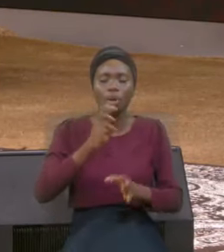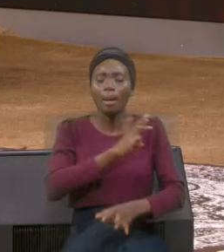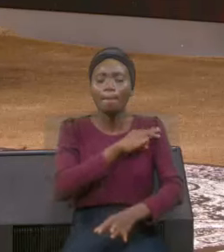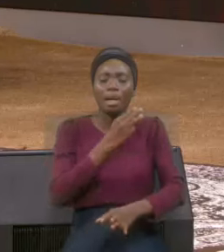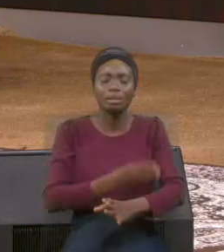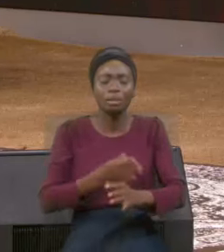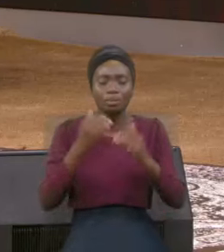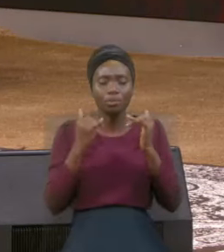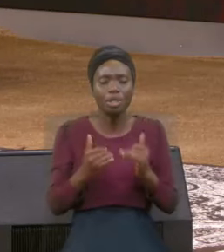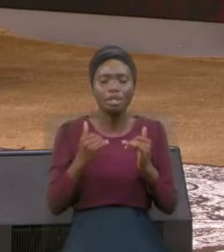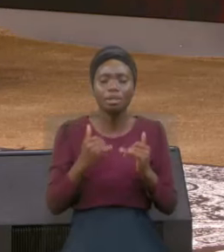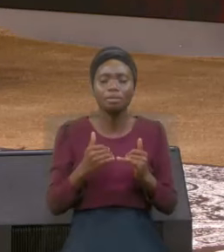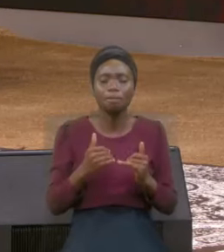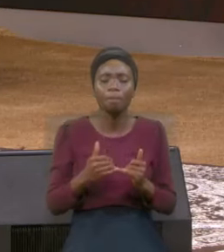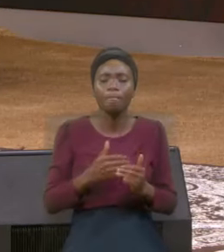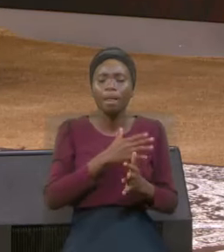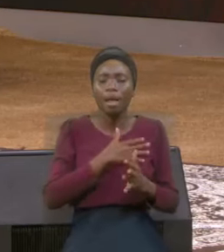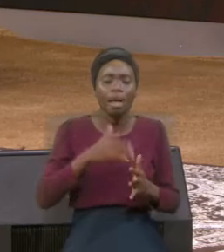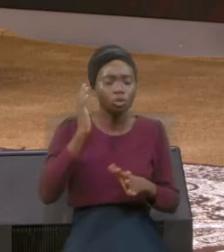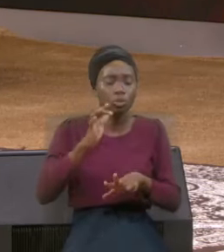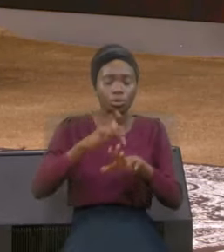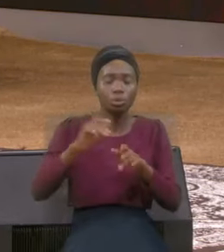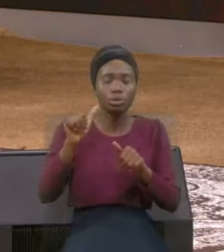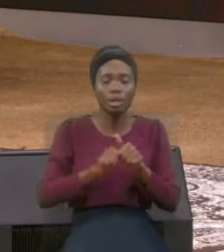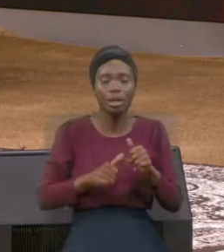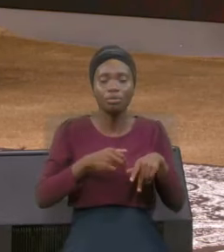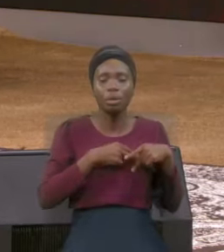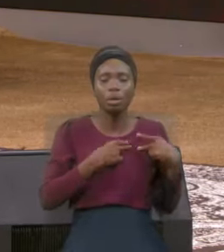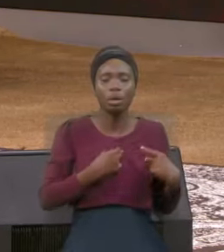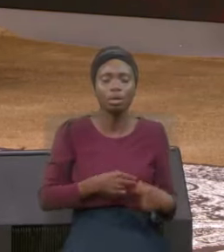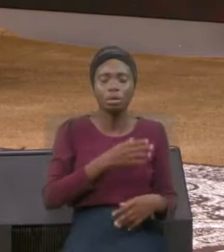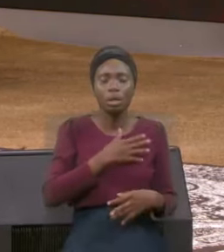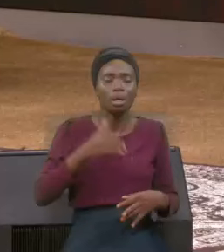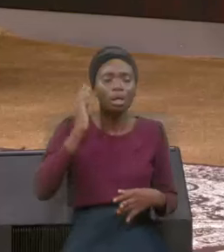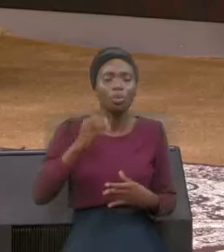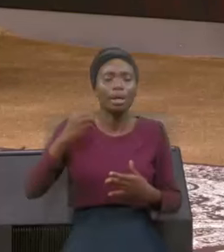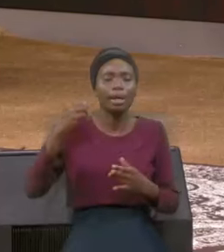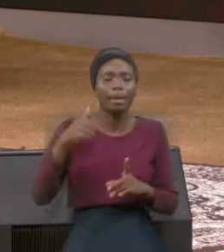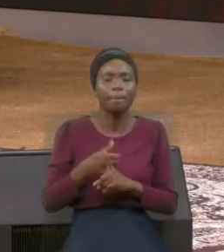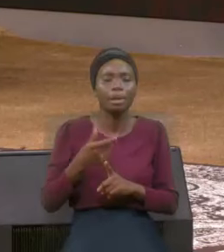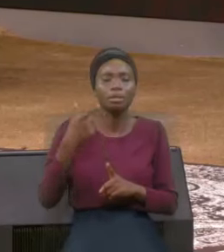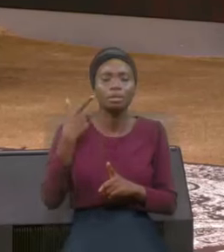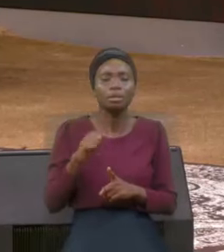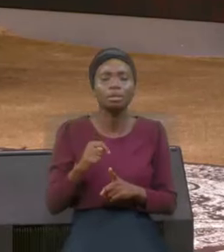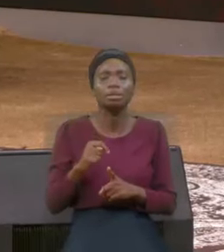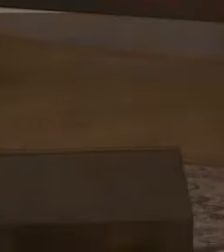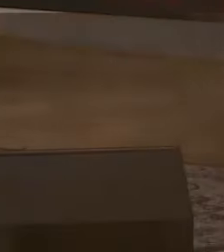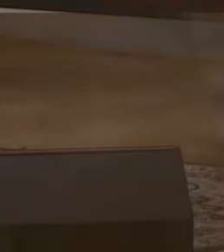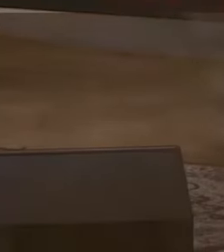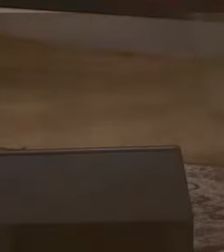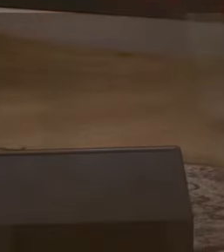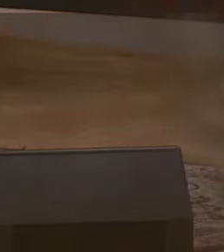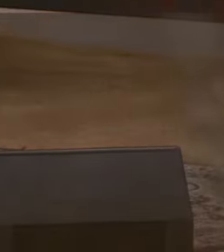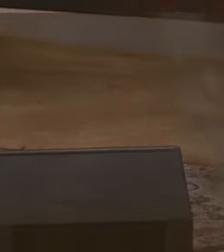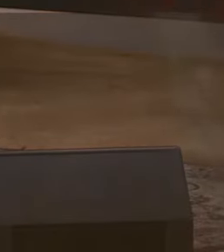mightily present and will touch every heart and impart the virtues of Christ